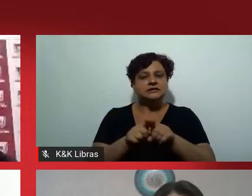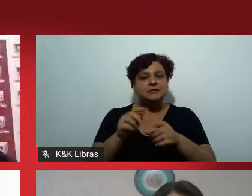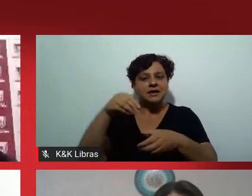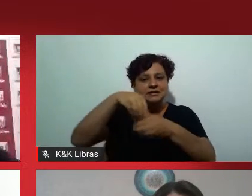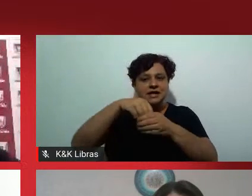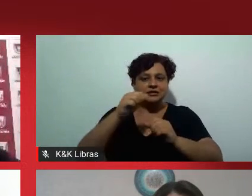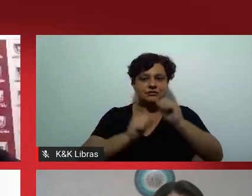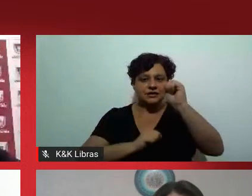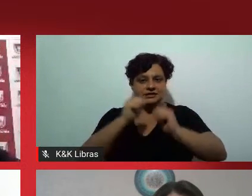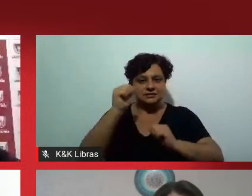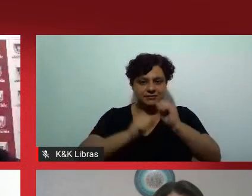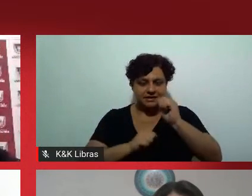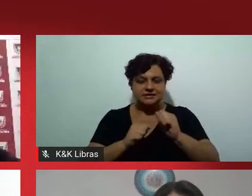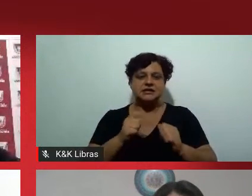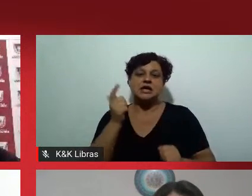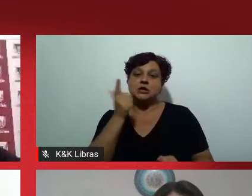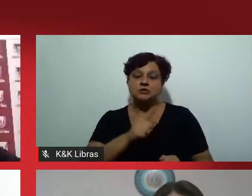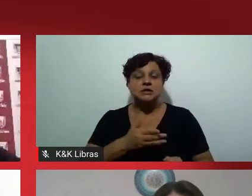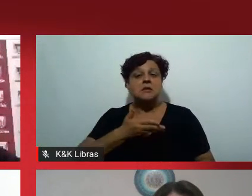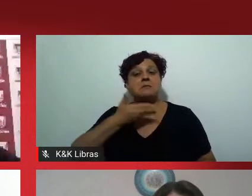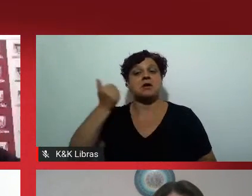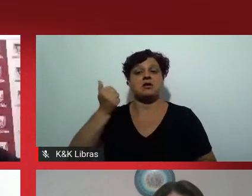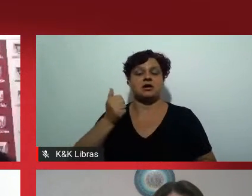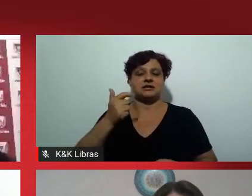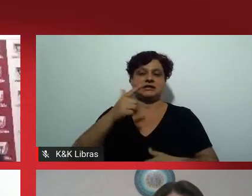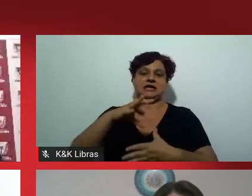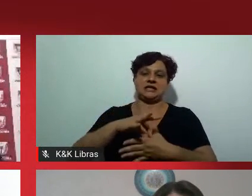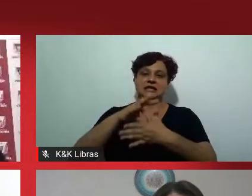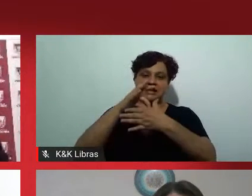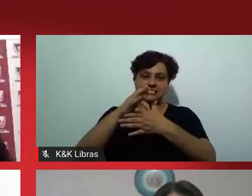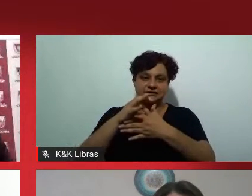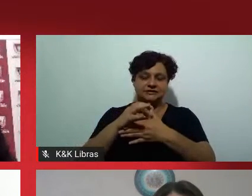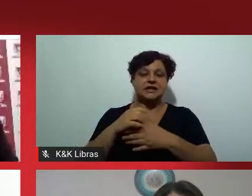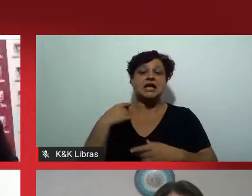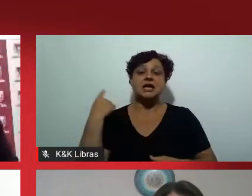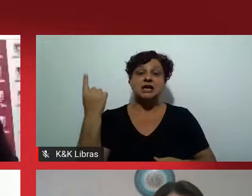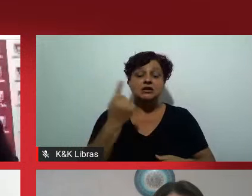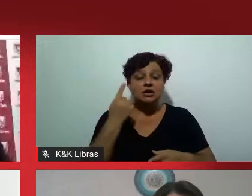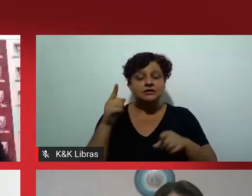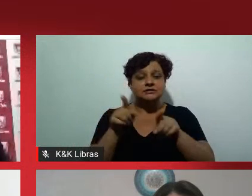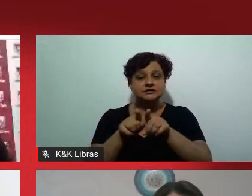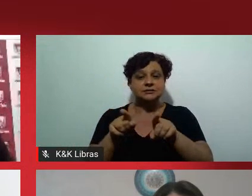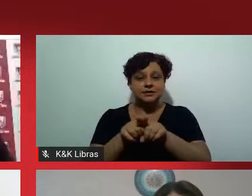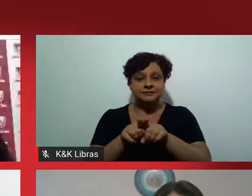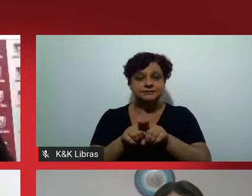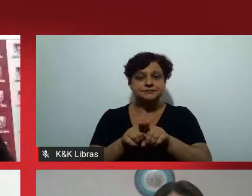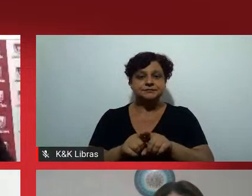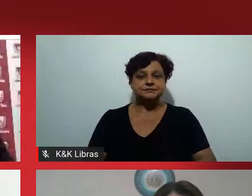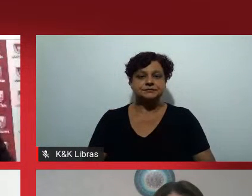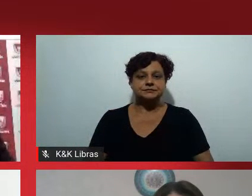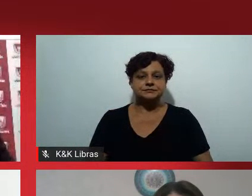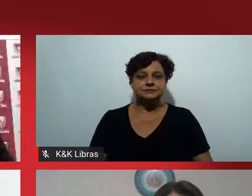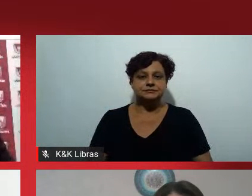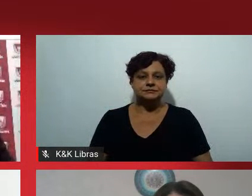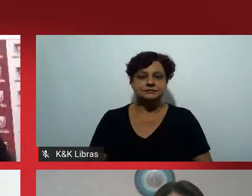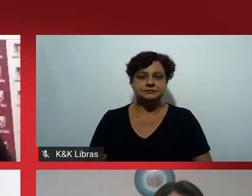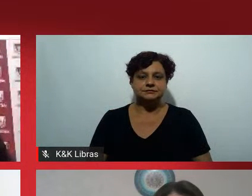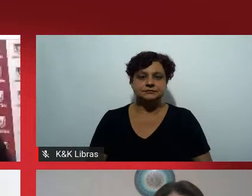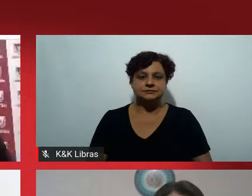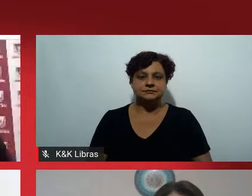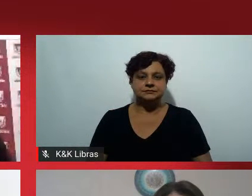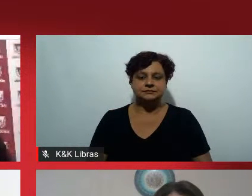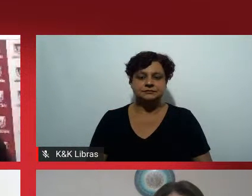that we're applying and the fact that some of our supposedly objective standards are having the impact of disenfranchising folks who have been long